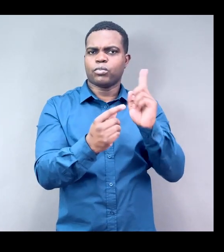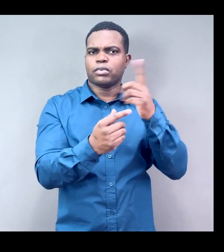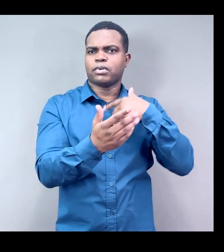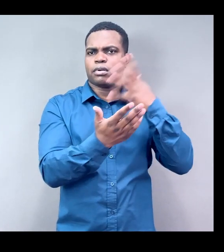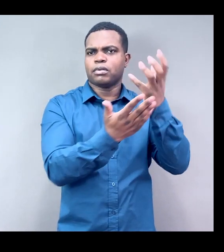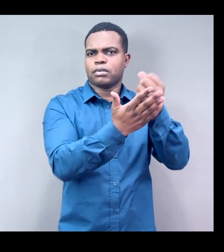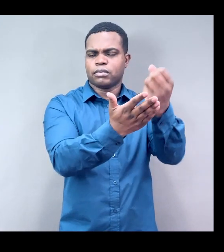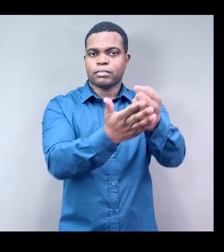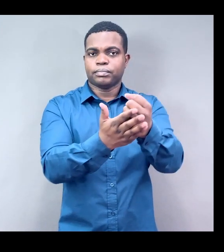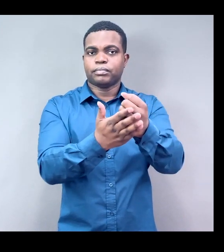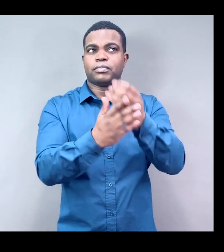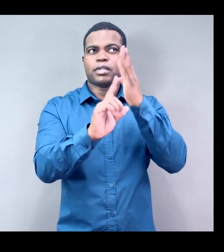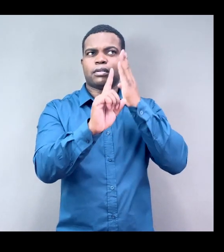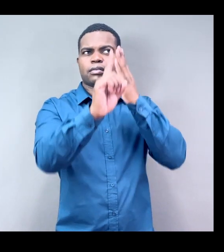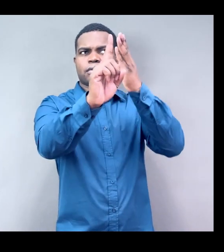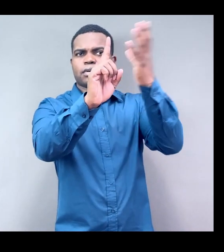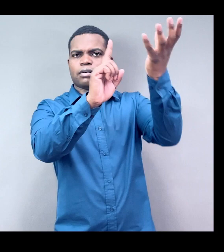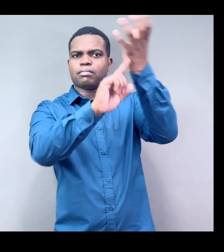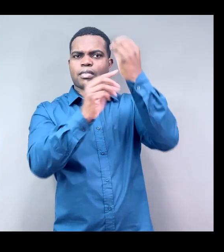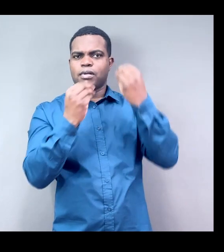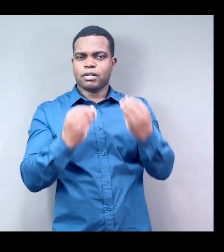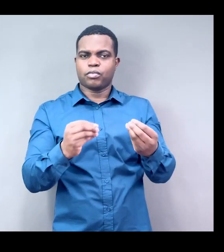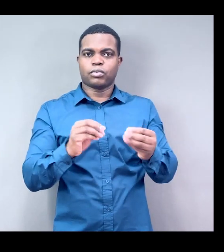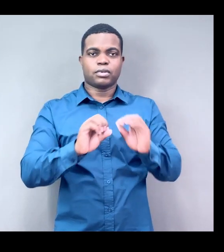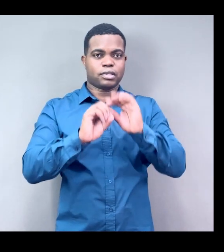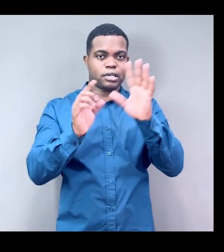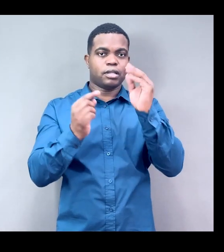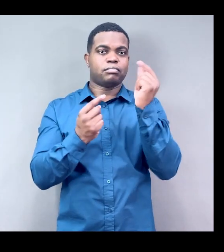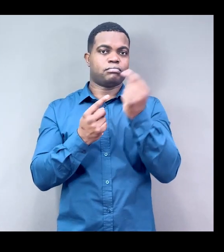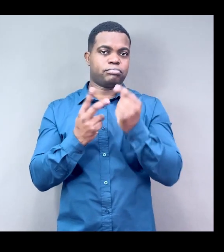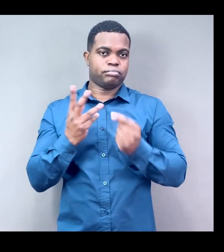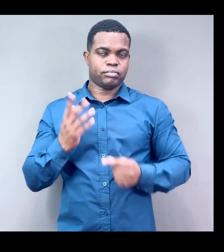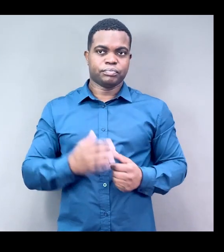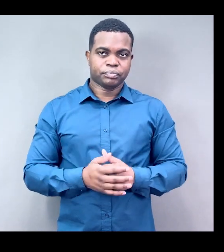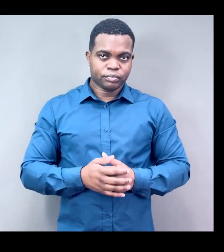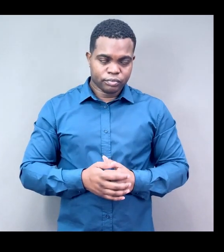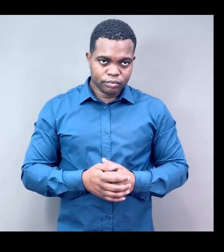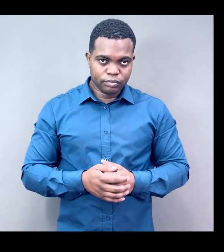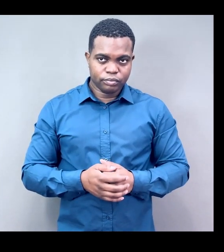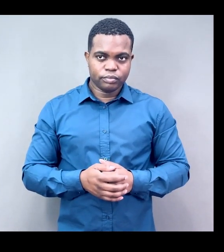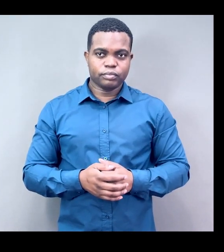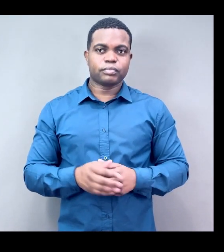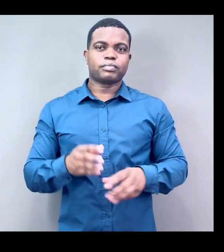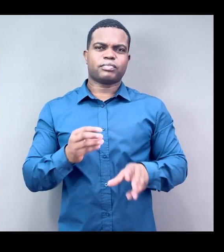steps that are designed to help achieve those goals.